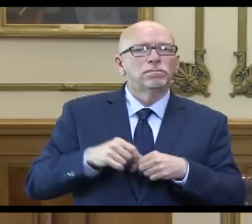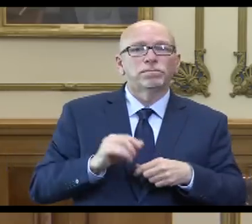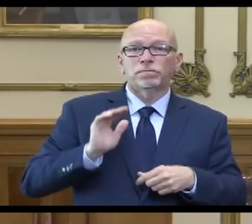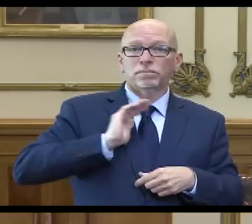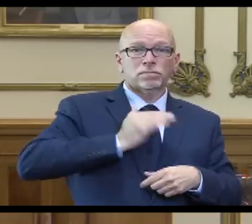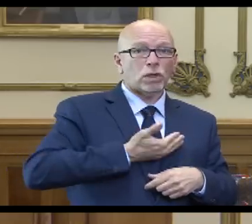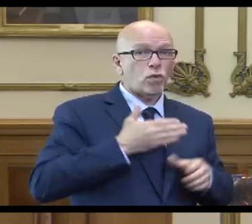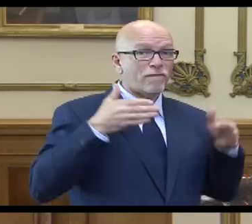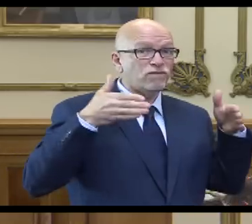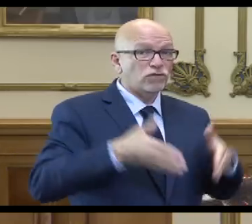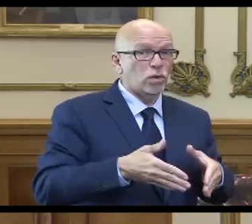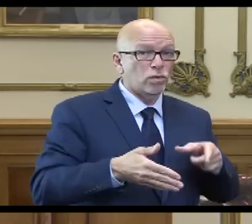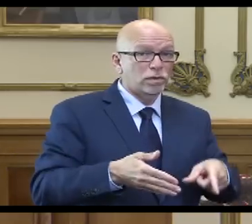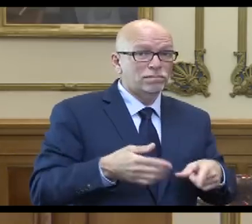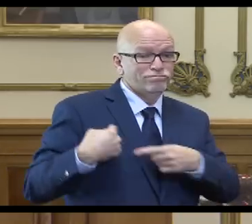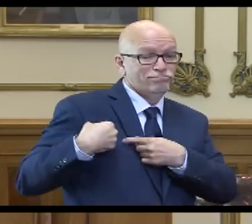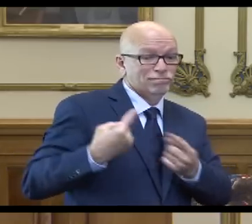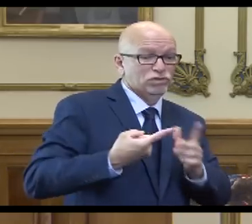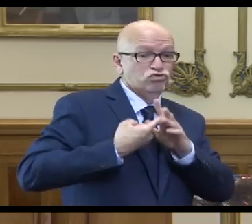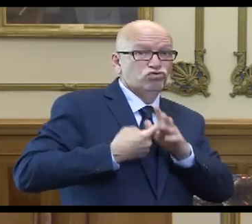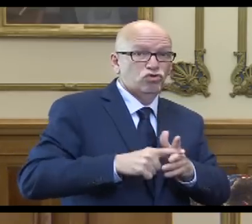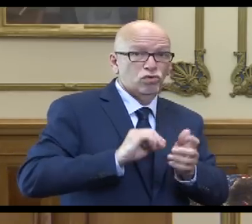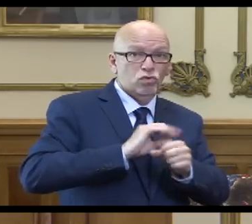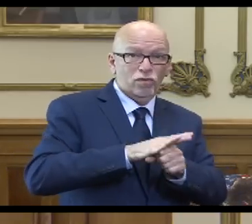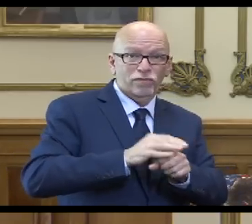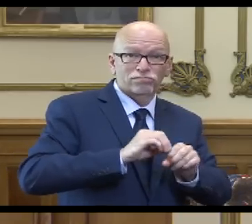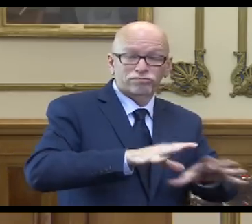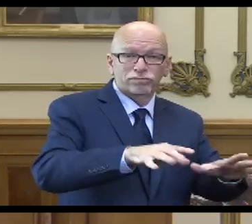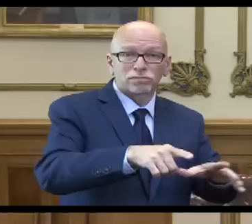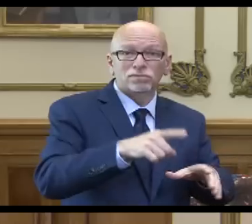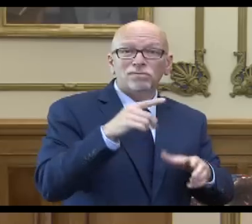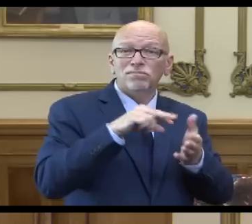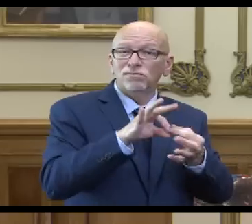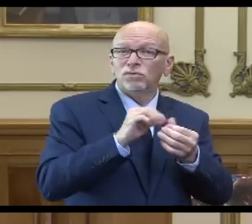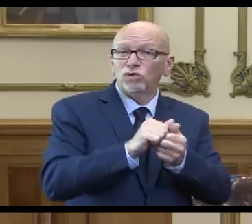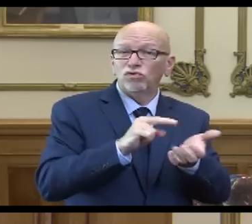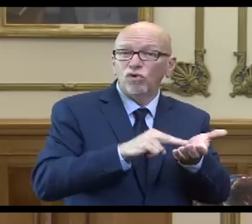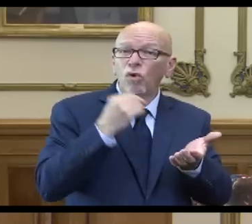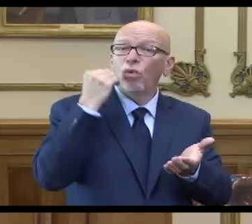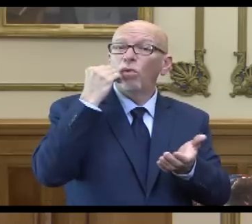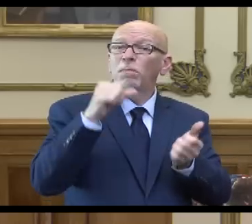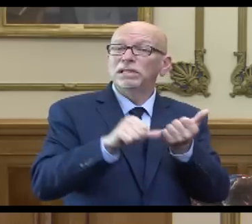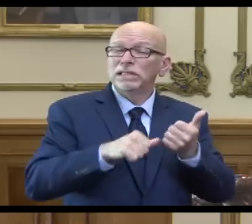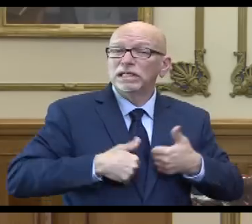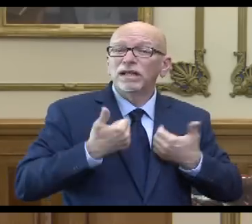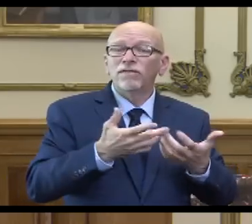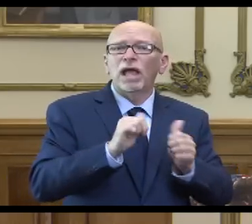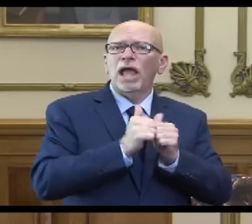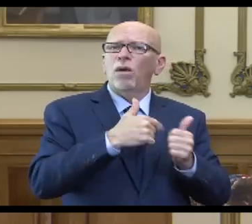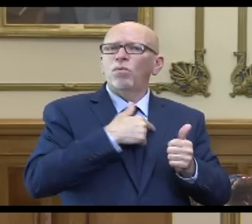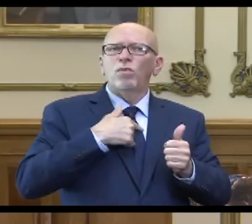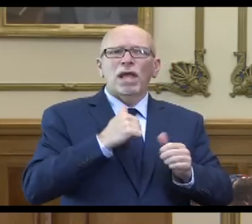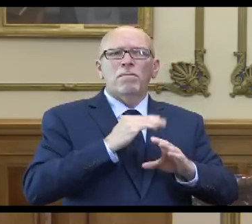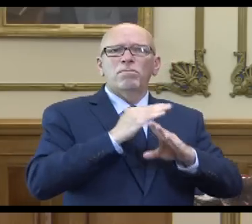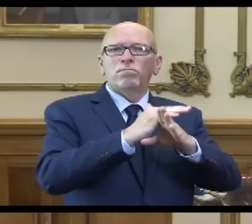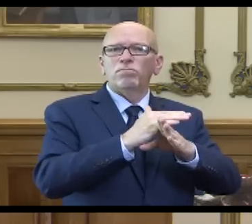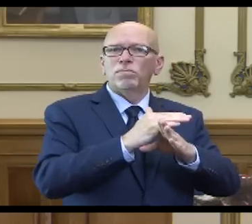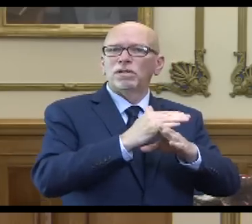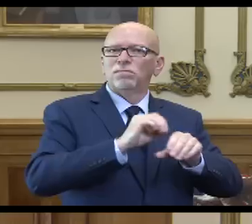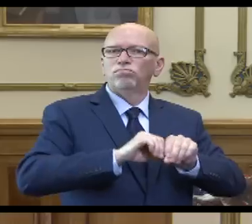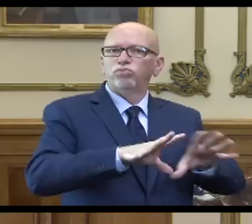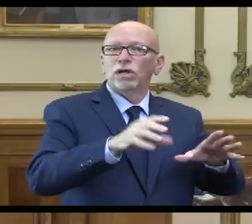our focus from the beginning of this pandemic when it comes to long-term care facilities has been how do we prevent and mitigate